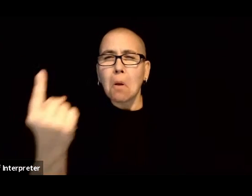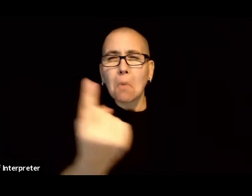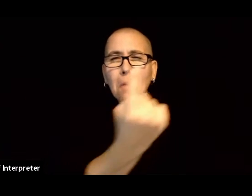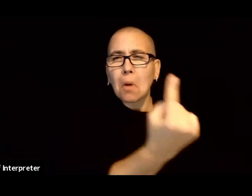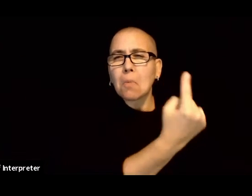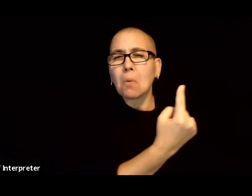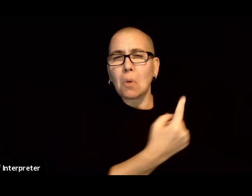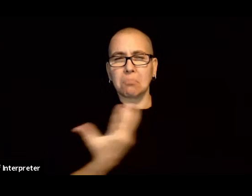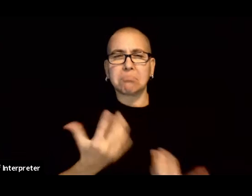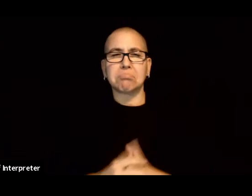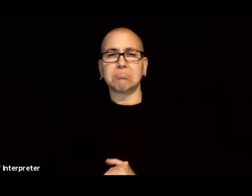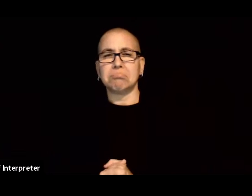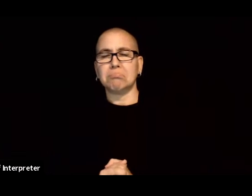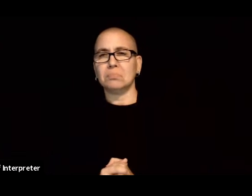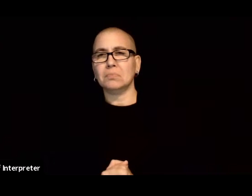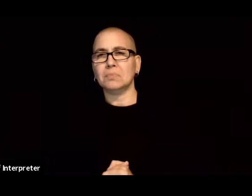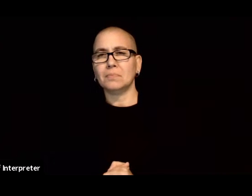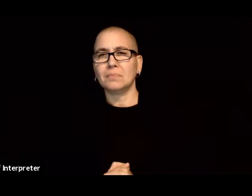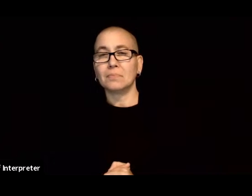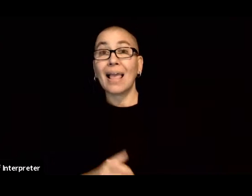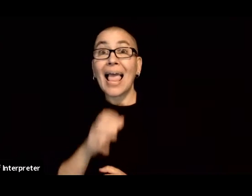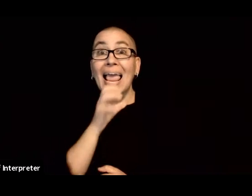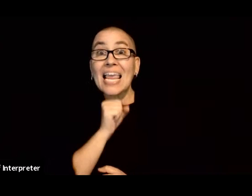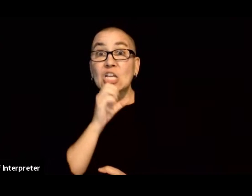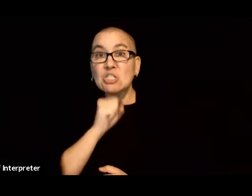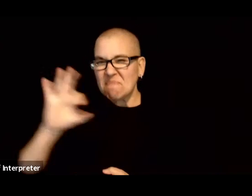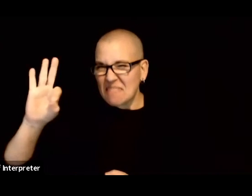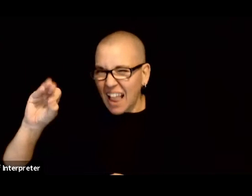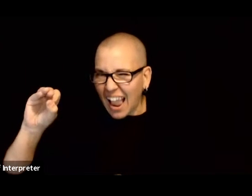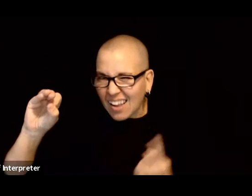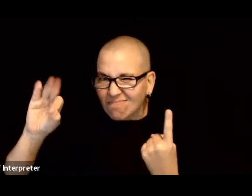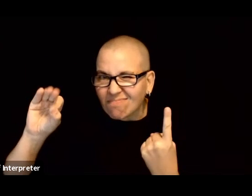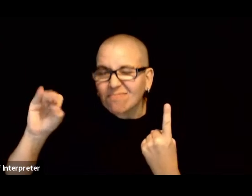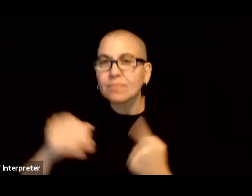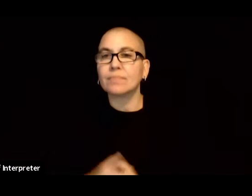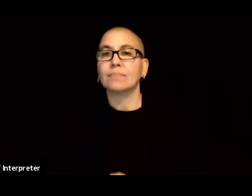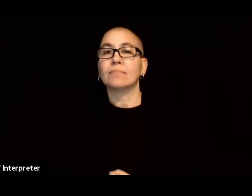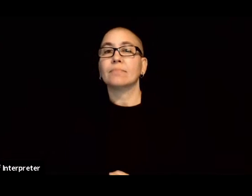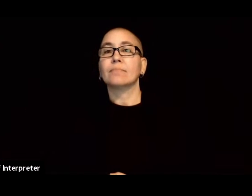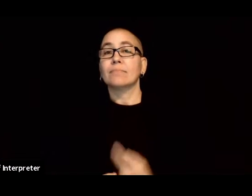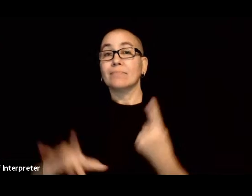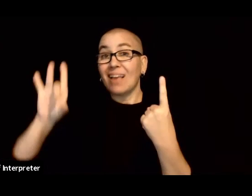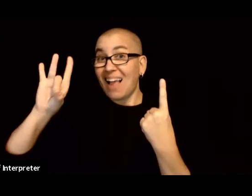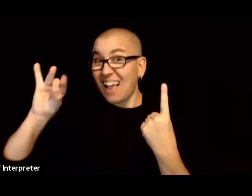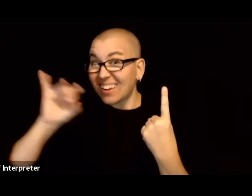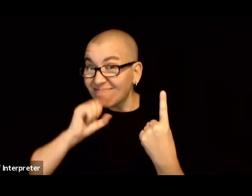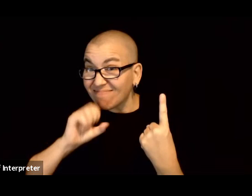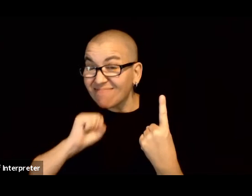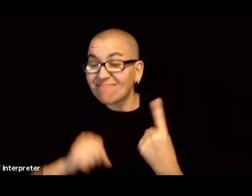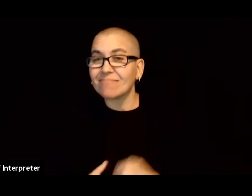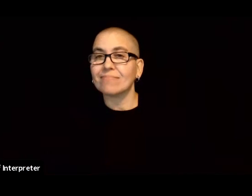of 8,916 patients in the hospital since we started tracking the pandemic.